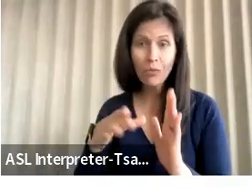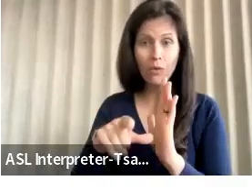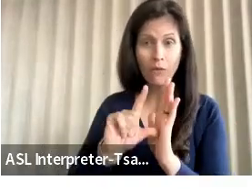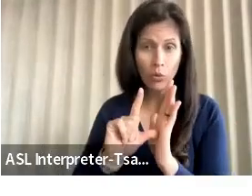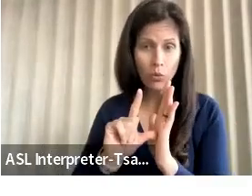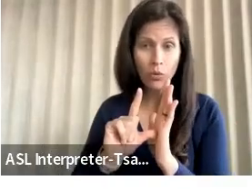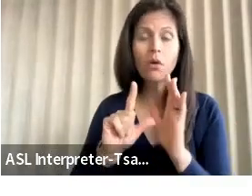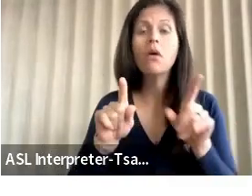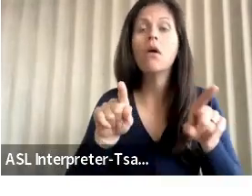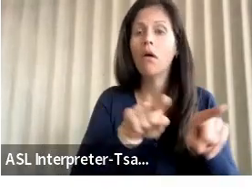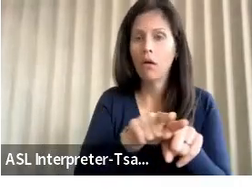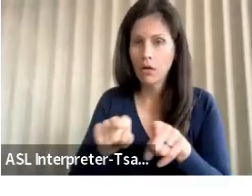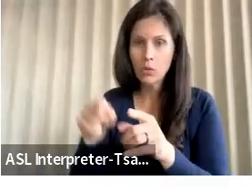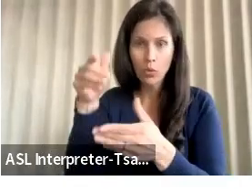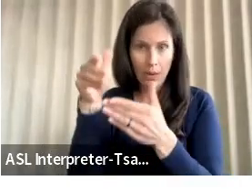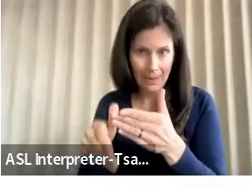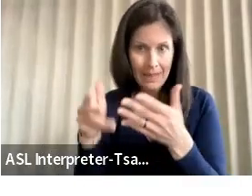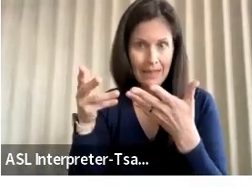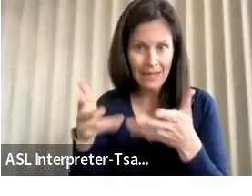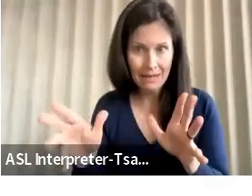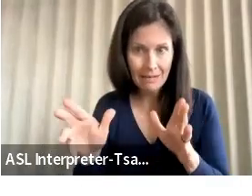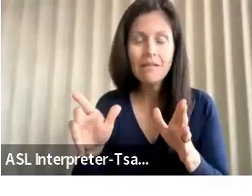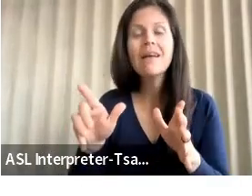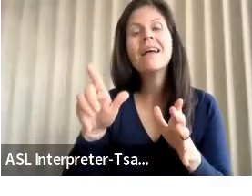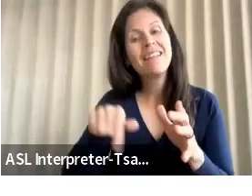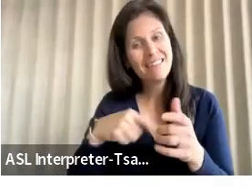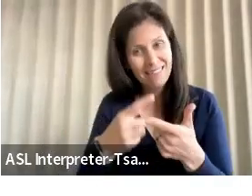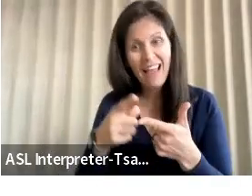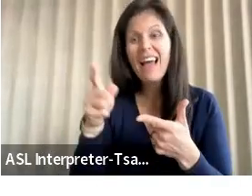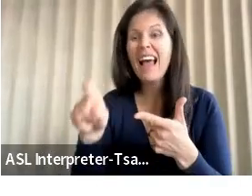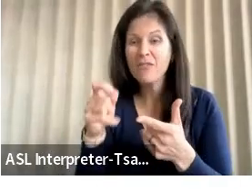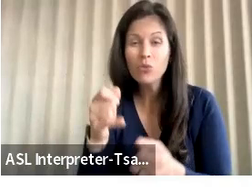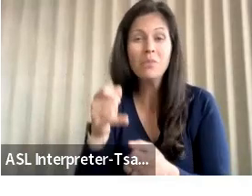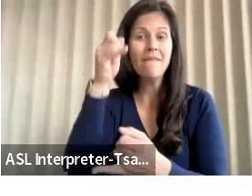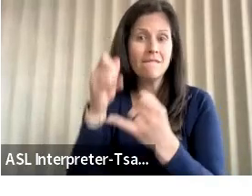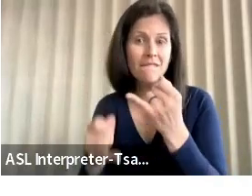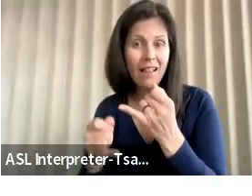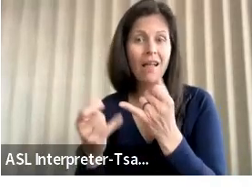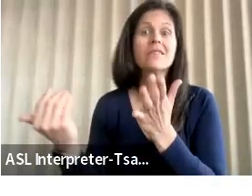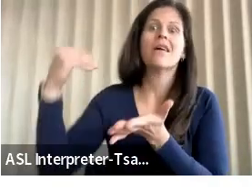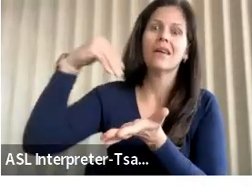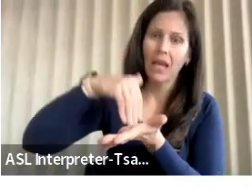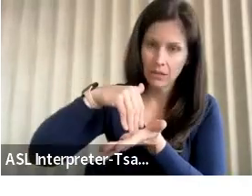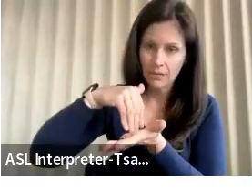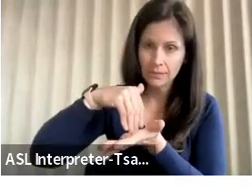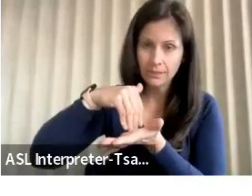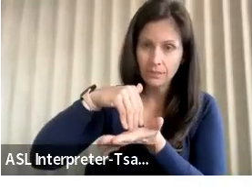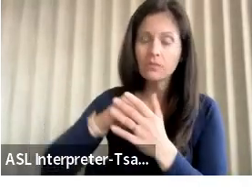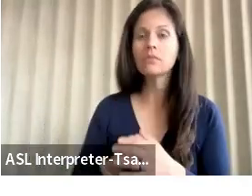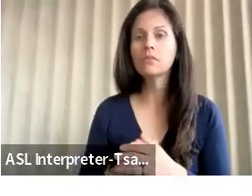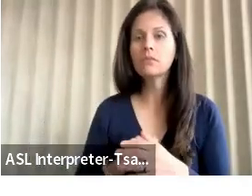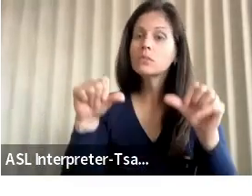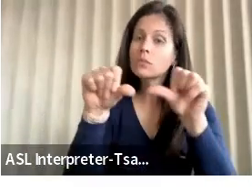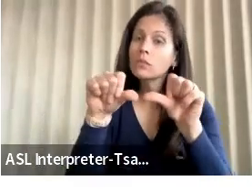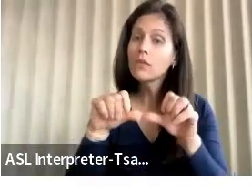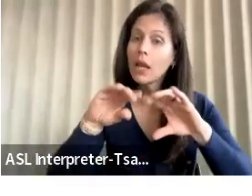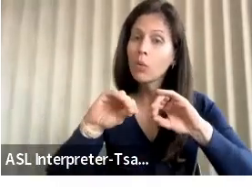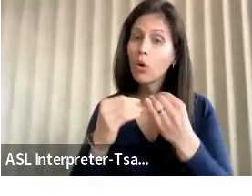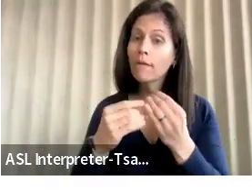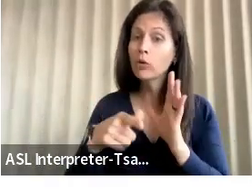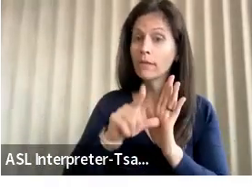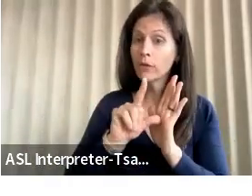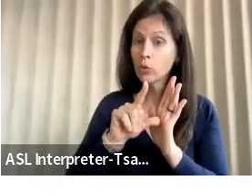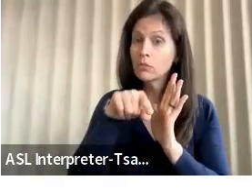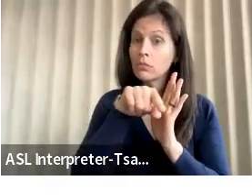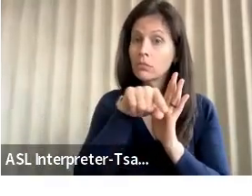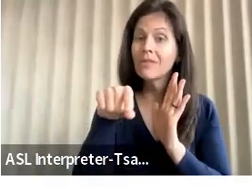also completed, they would need to be finalized again. The area office review